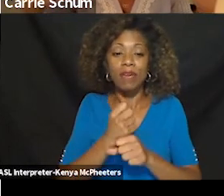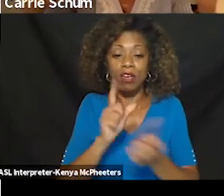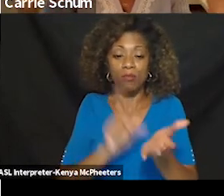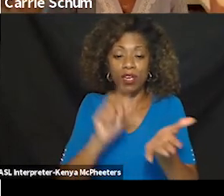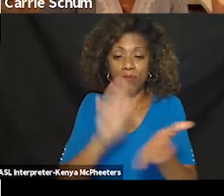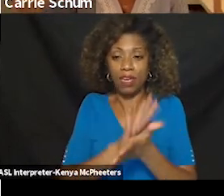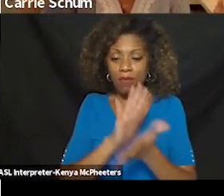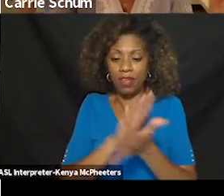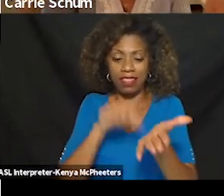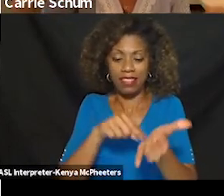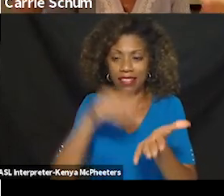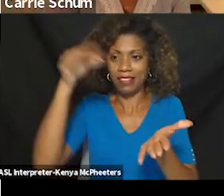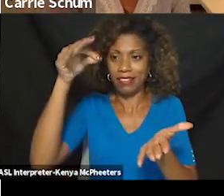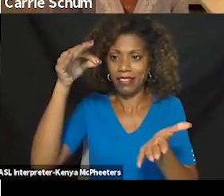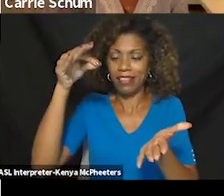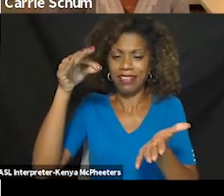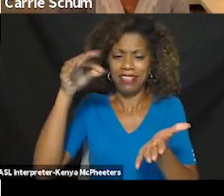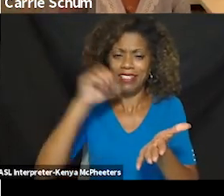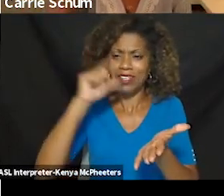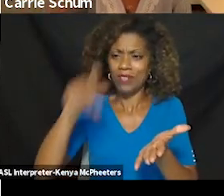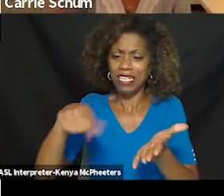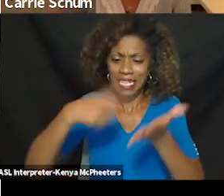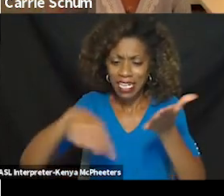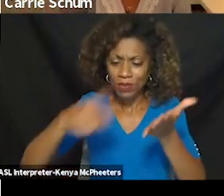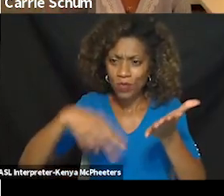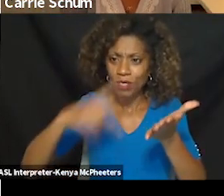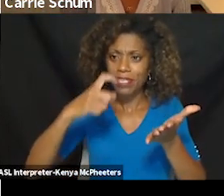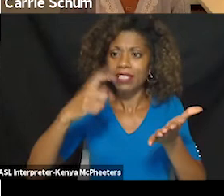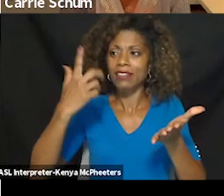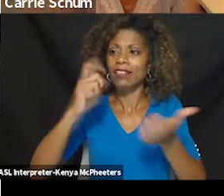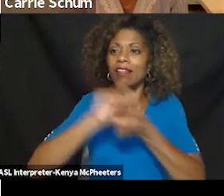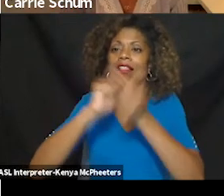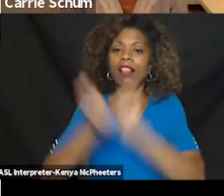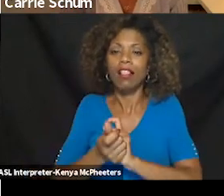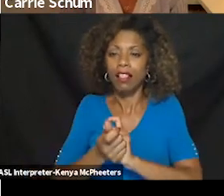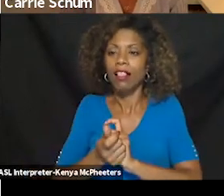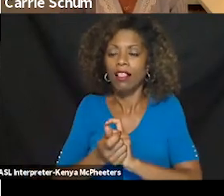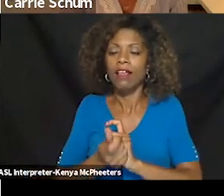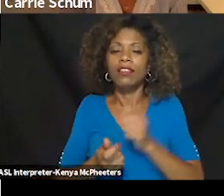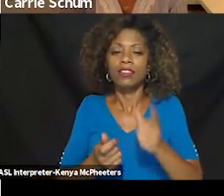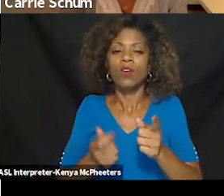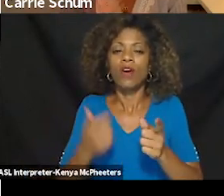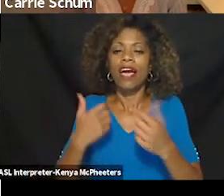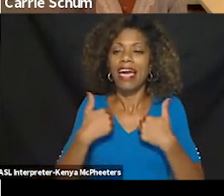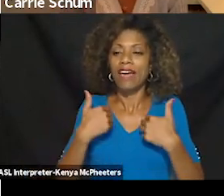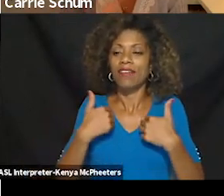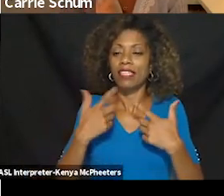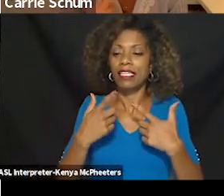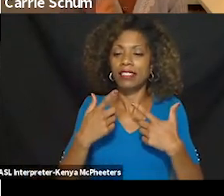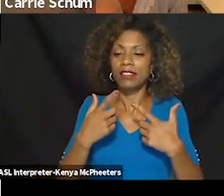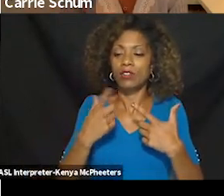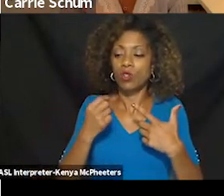these big ideas that they could then hang their messaging on was really, really useful. So we created this framework around testing of do your